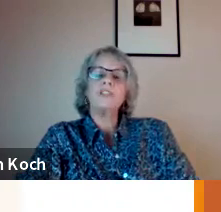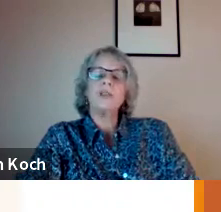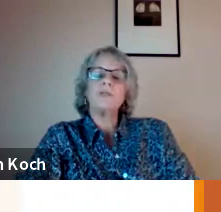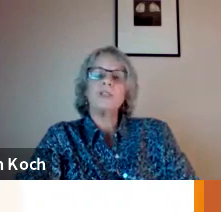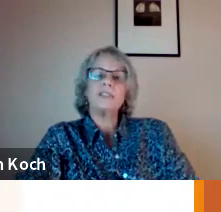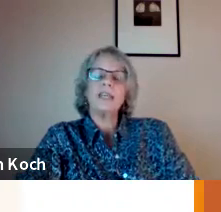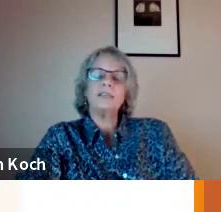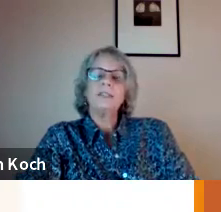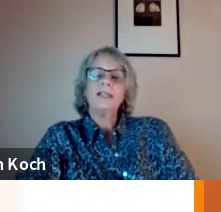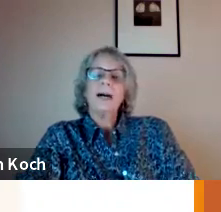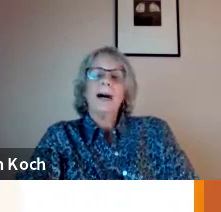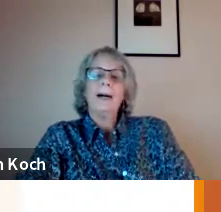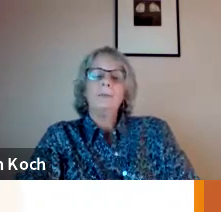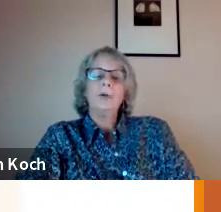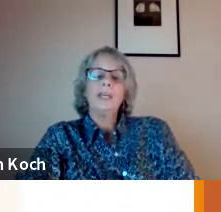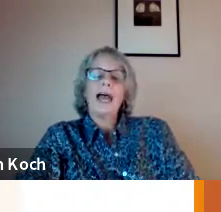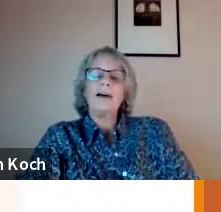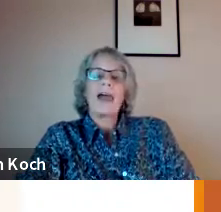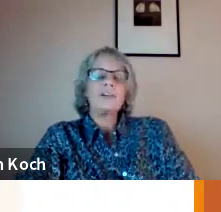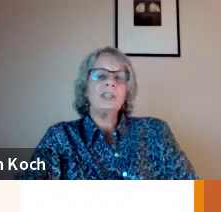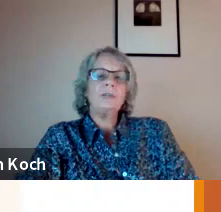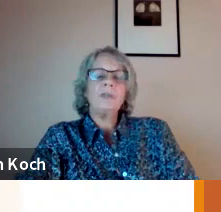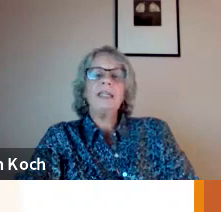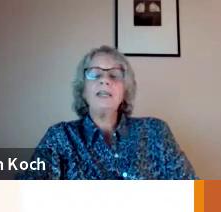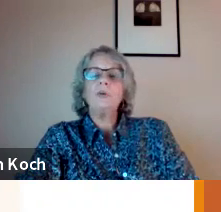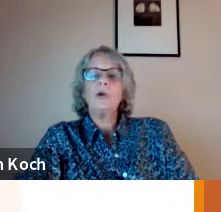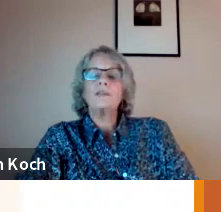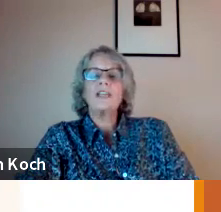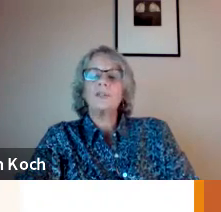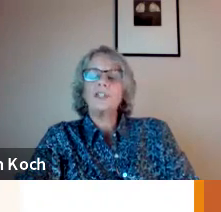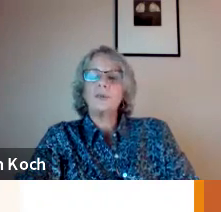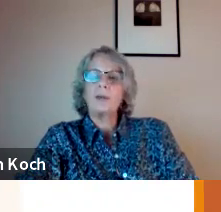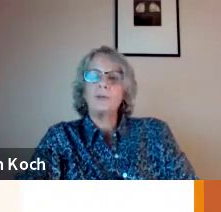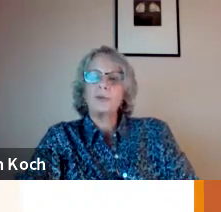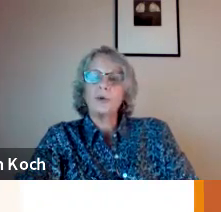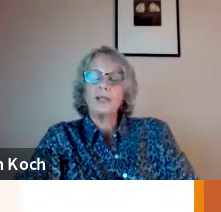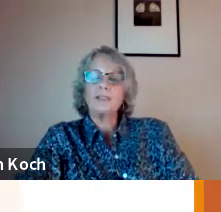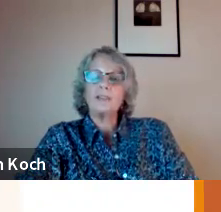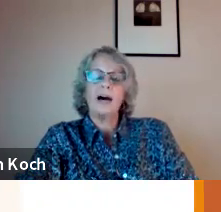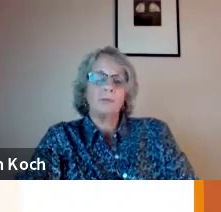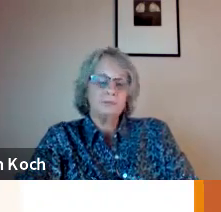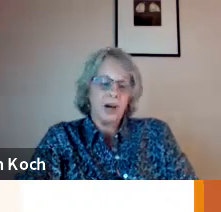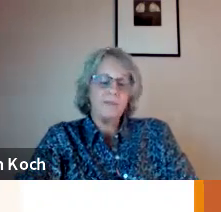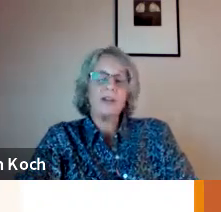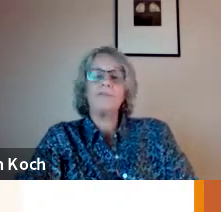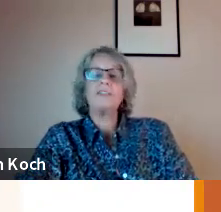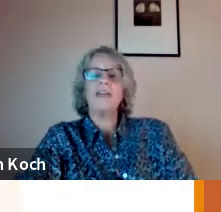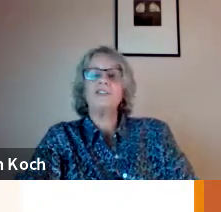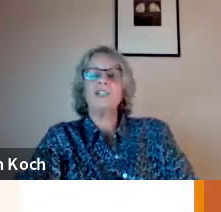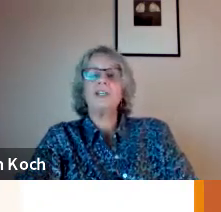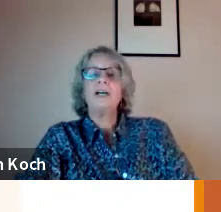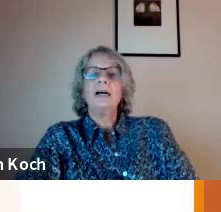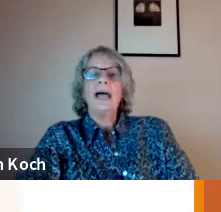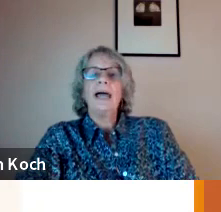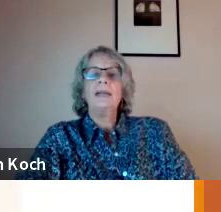the ombudsman through the state. We have actually a meeting with Secretary Robert Torres of the Office